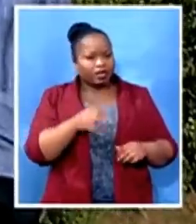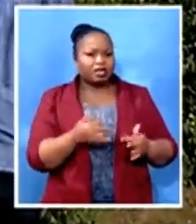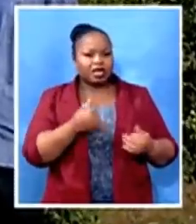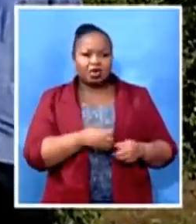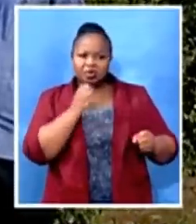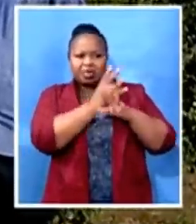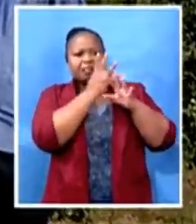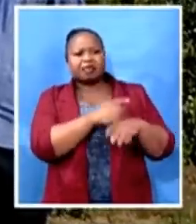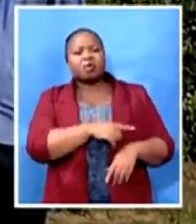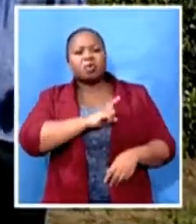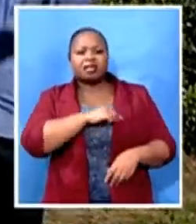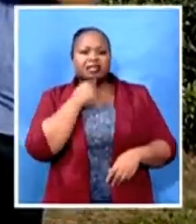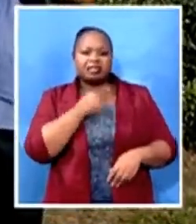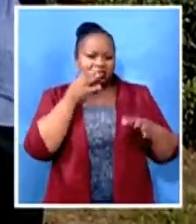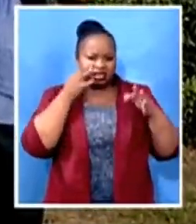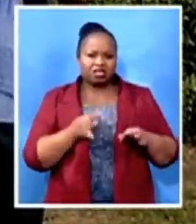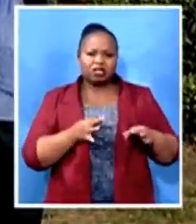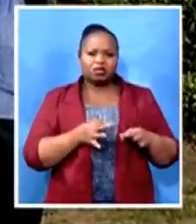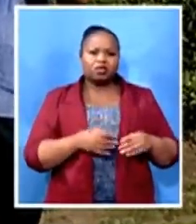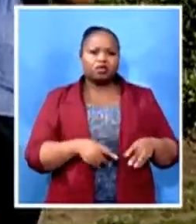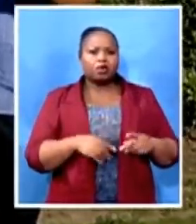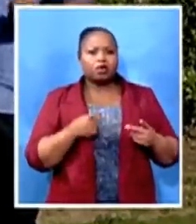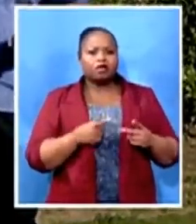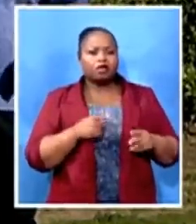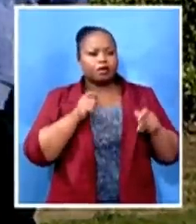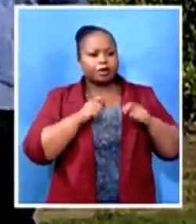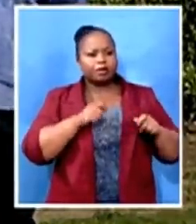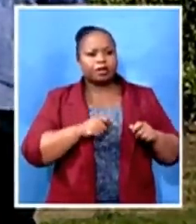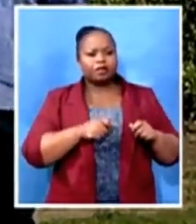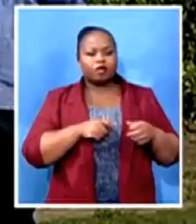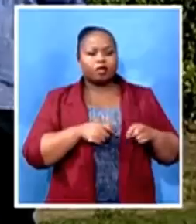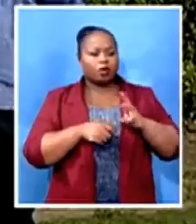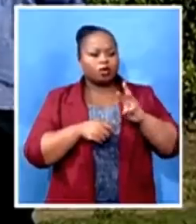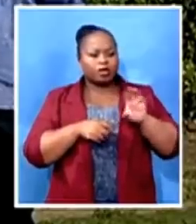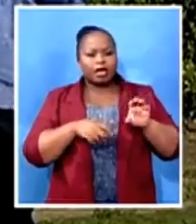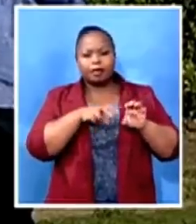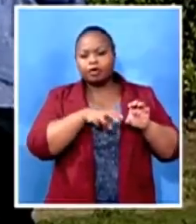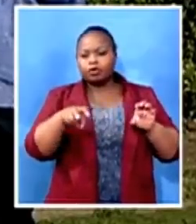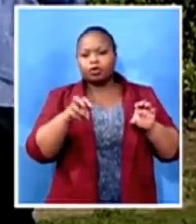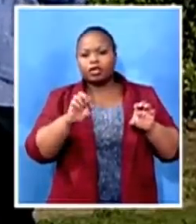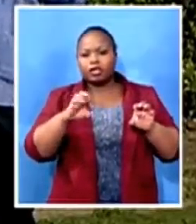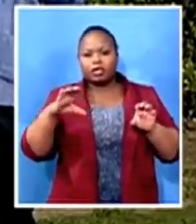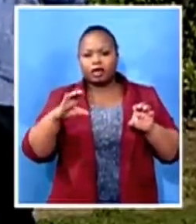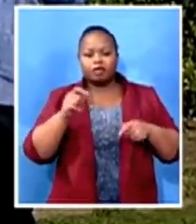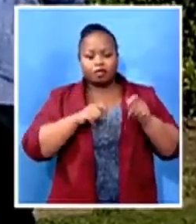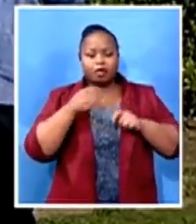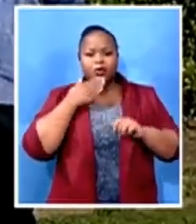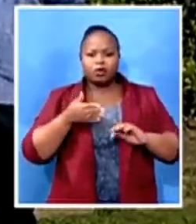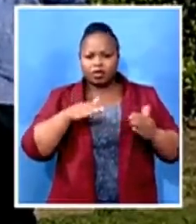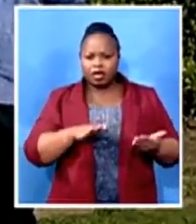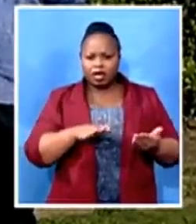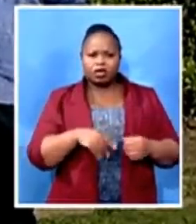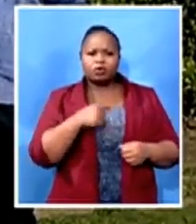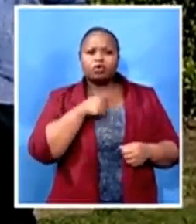of bodies between the Western Cape and the Eastern Cape. What does the provincial government have to say about that? Firstly, there is no